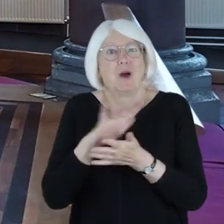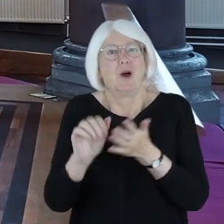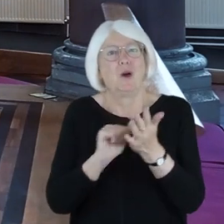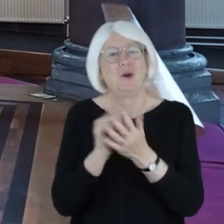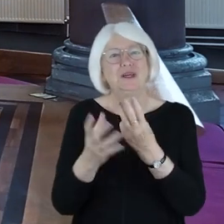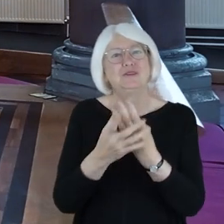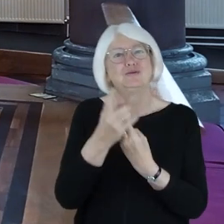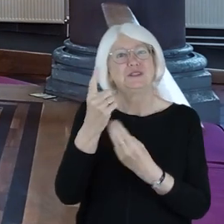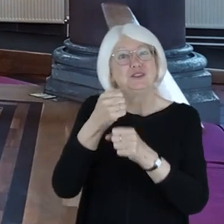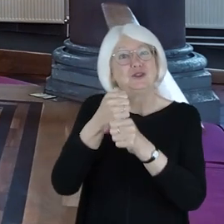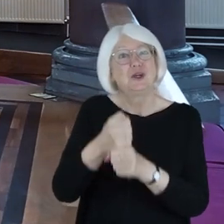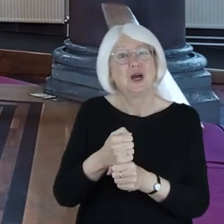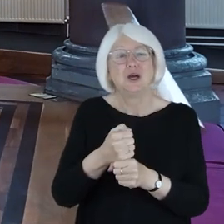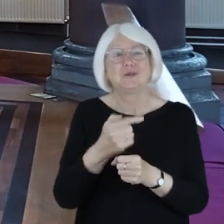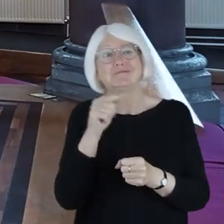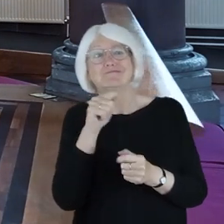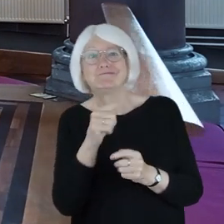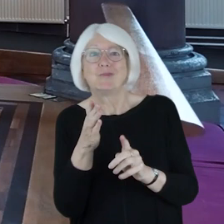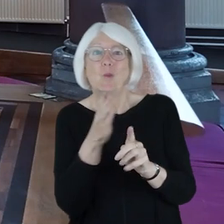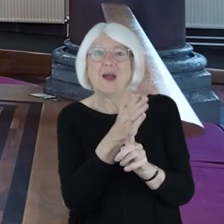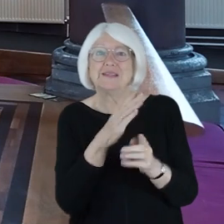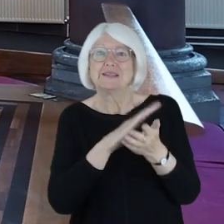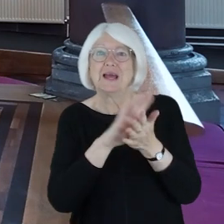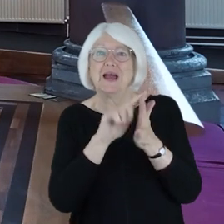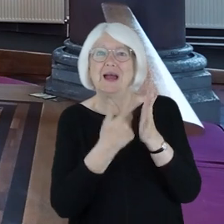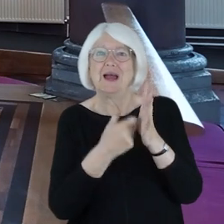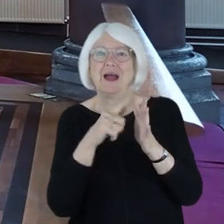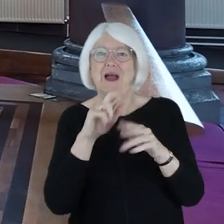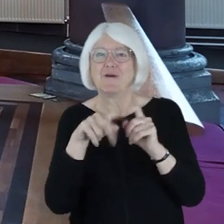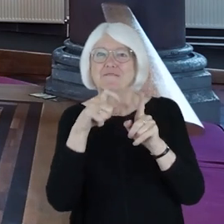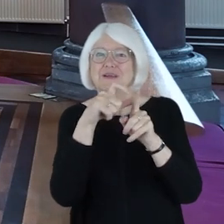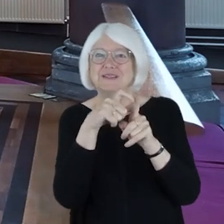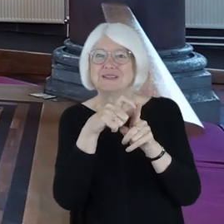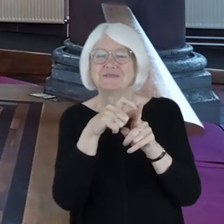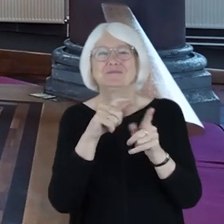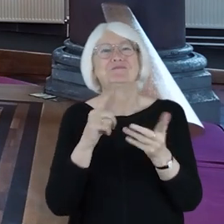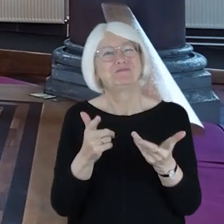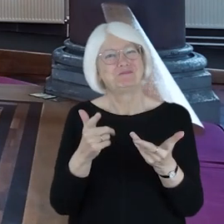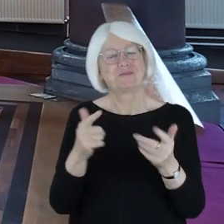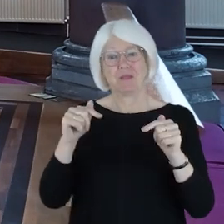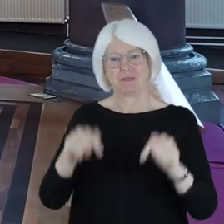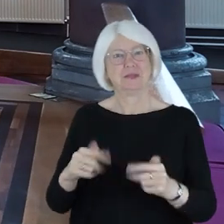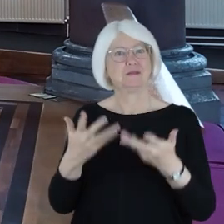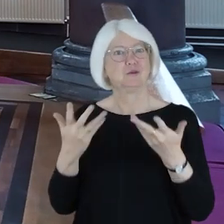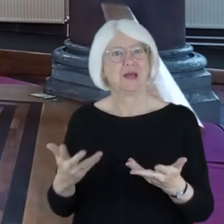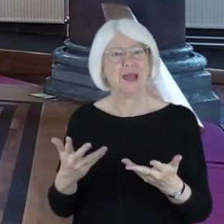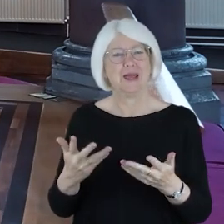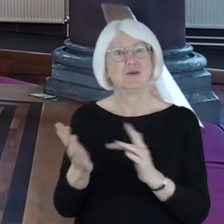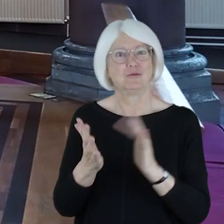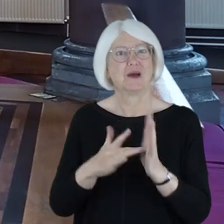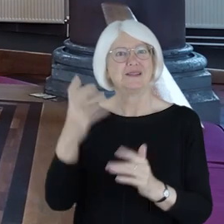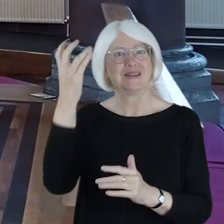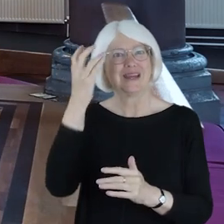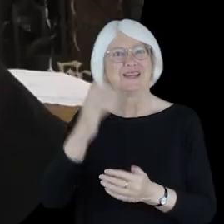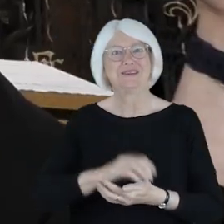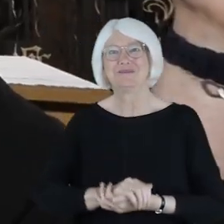comes from Holy Trinity Church, which is part of the West Hereford team, on this feast day of Christ the